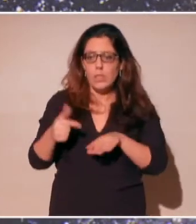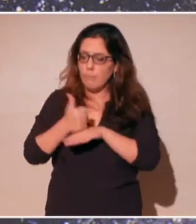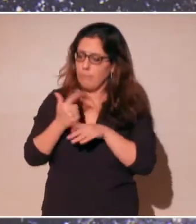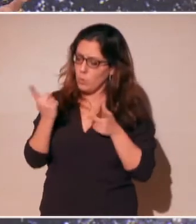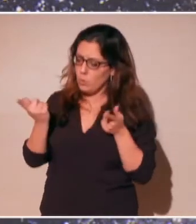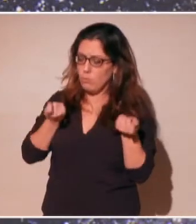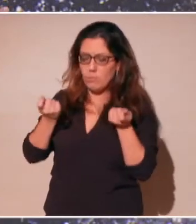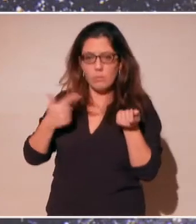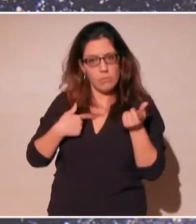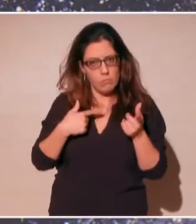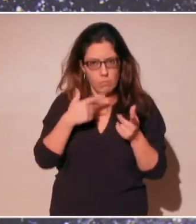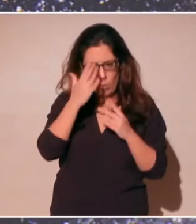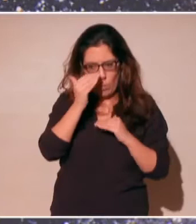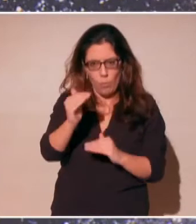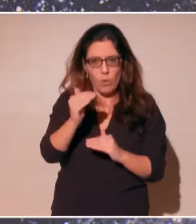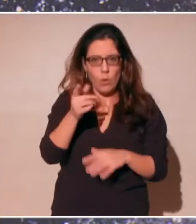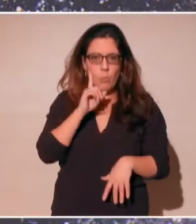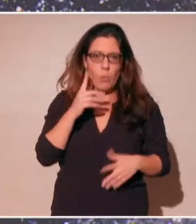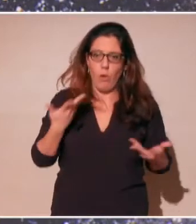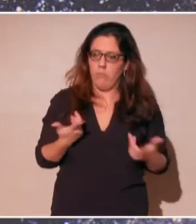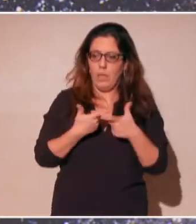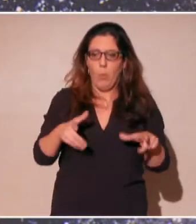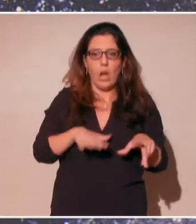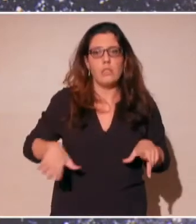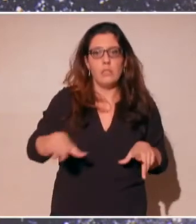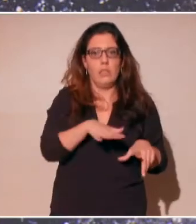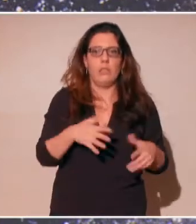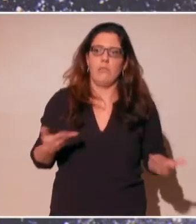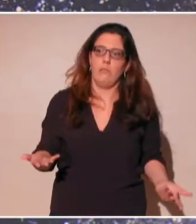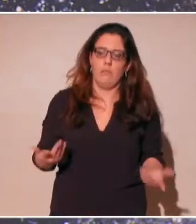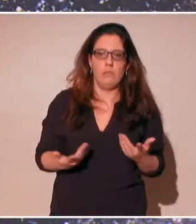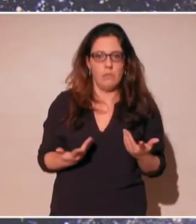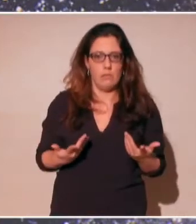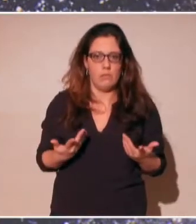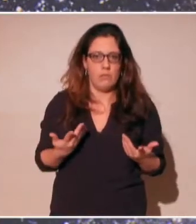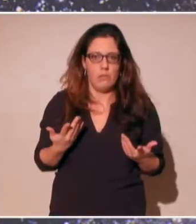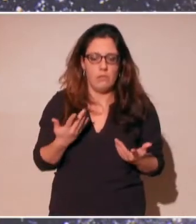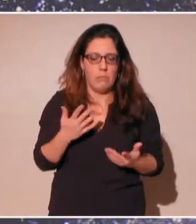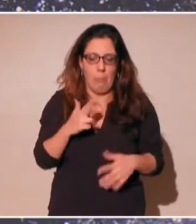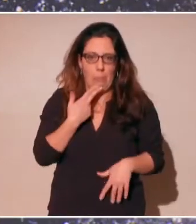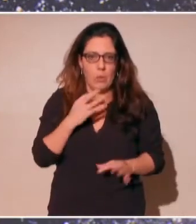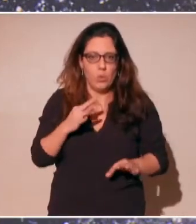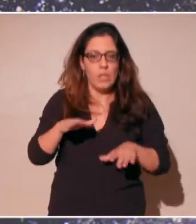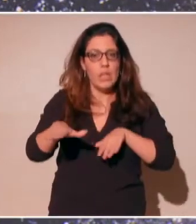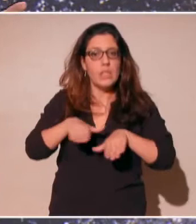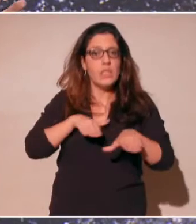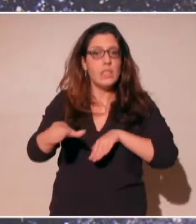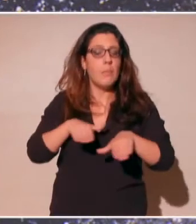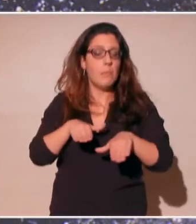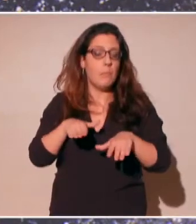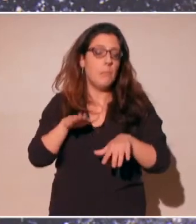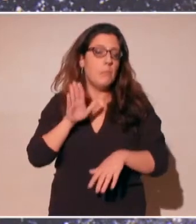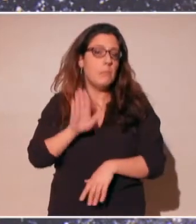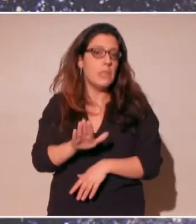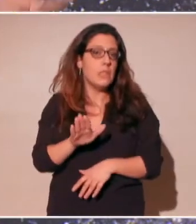and sovereignty in democratic systems, and I think really they are the best, and nothing better has been invented,